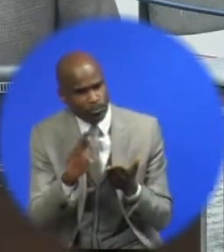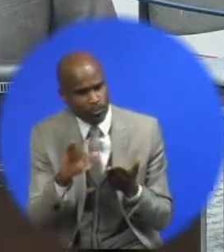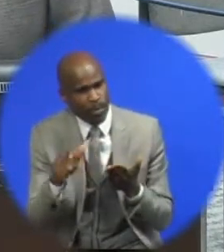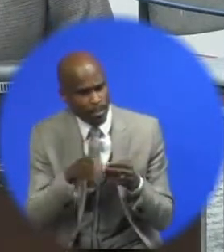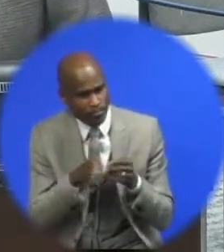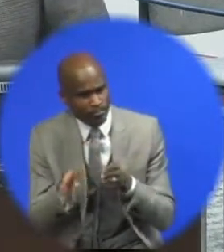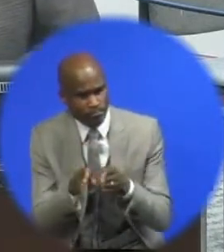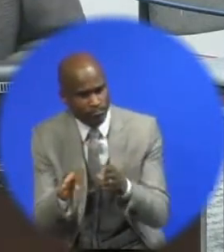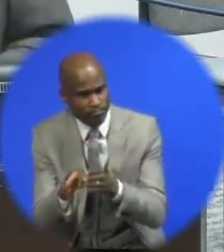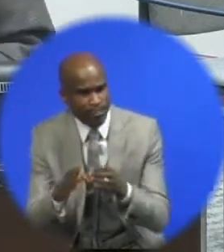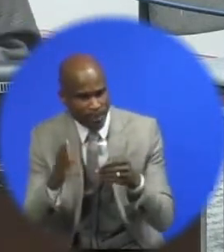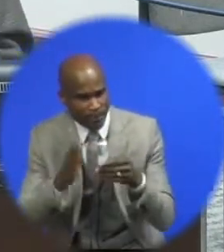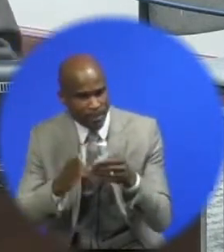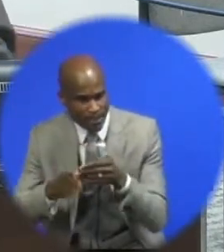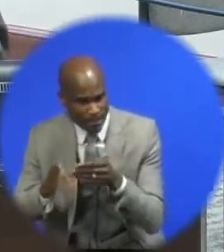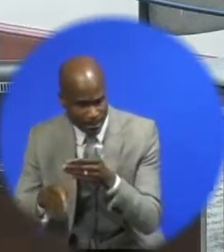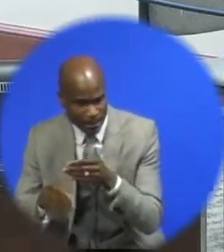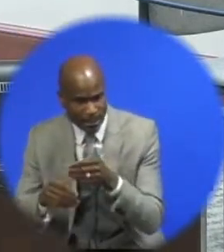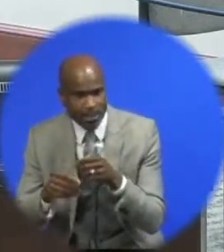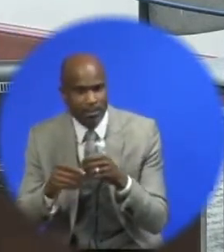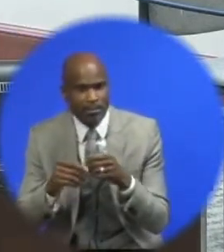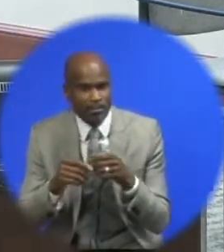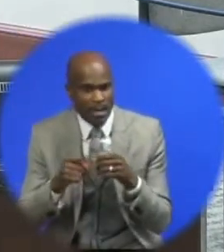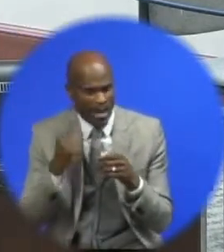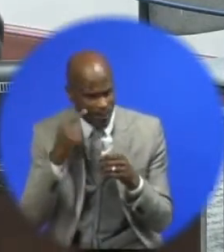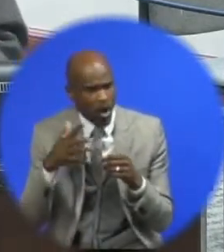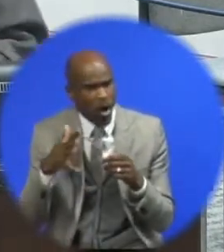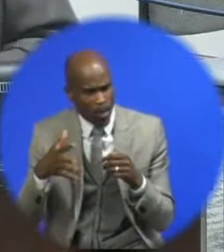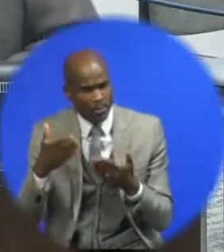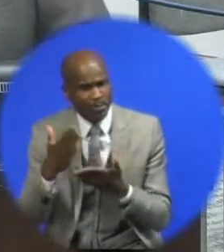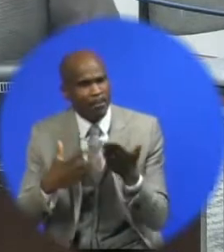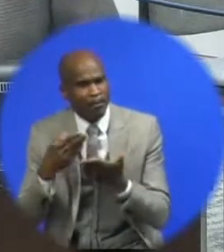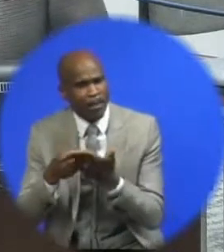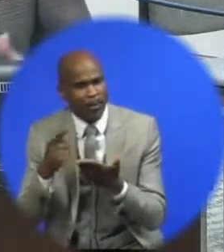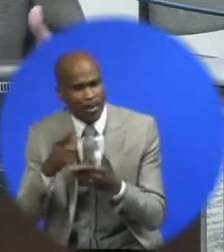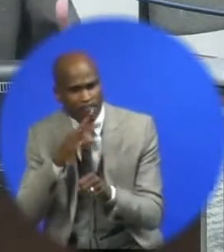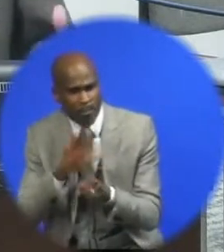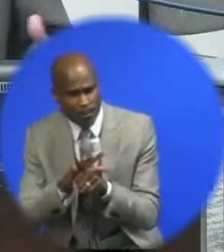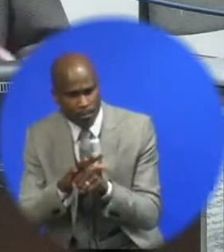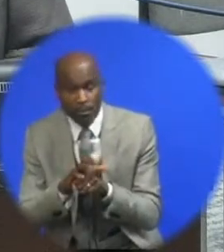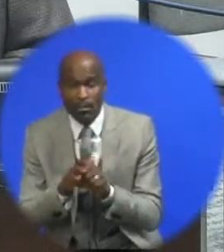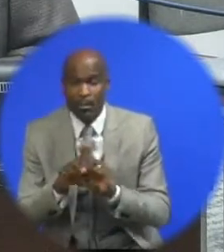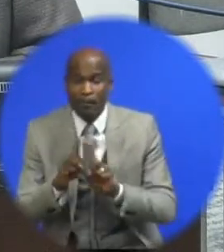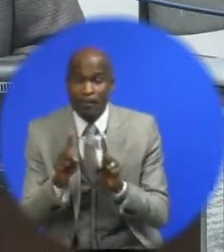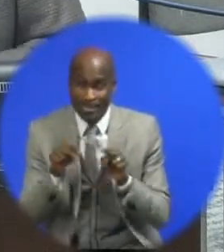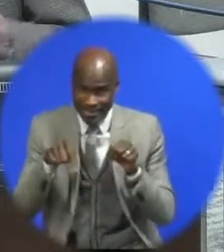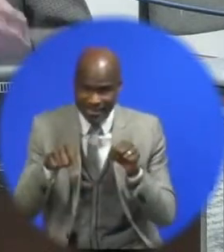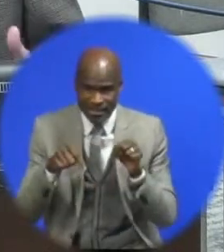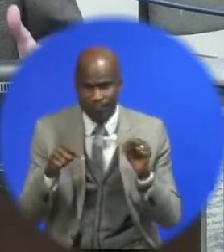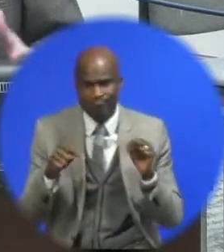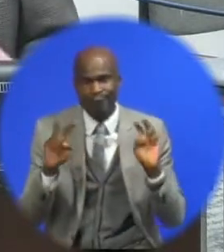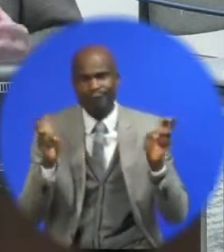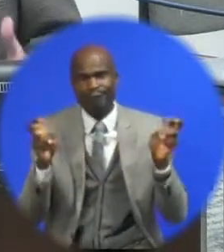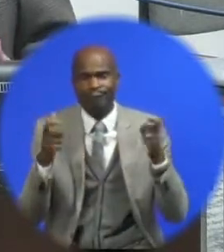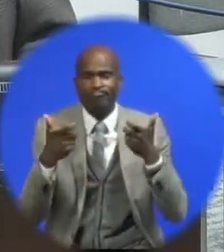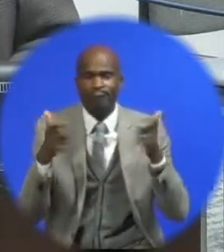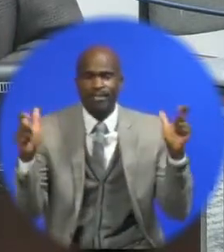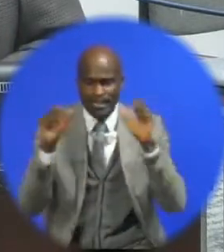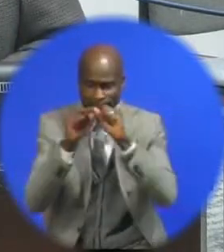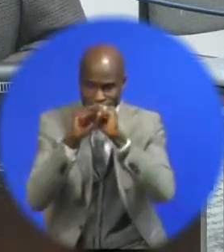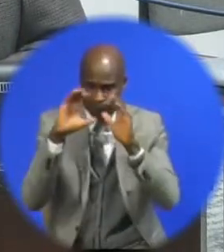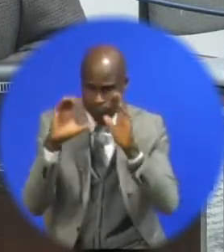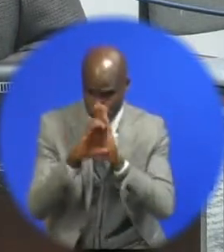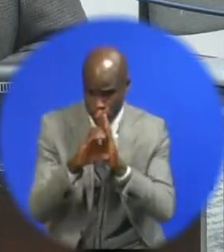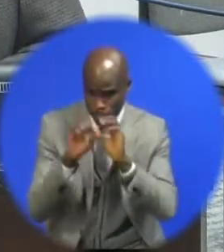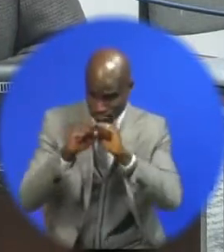you've got other projects that are funded. I think you've still got some to do, but this is a big picture. And if this trail gets completed